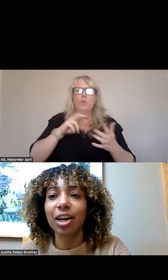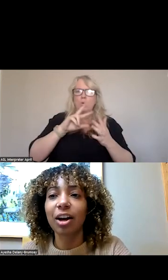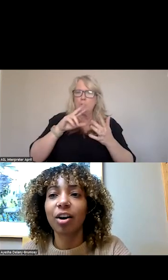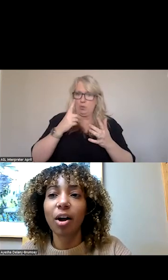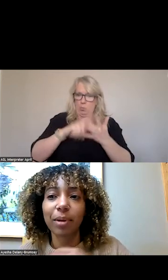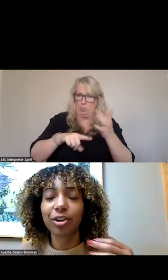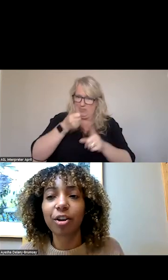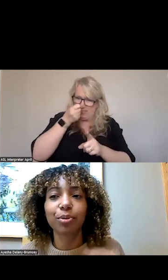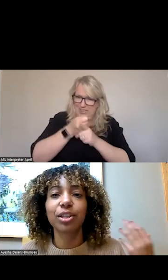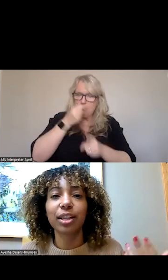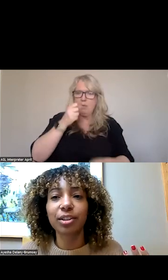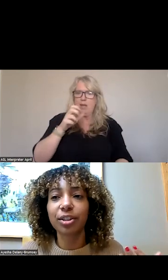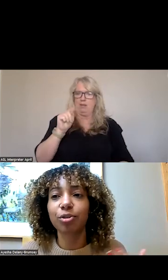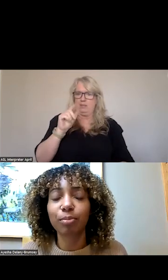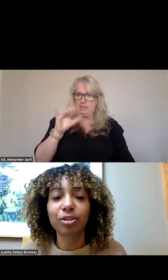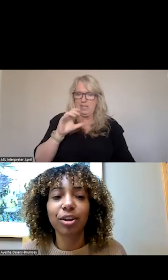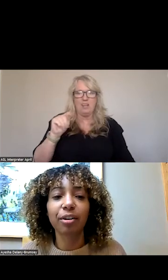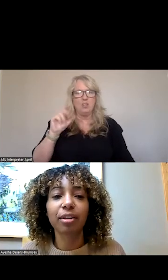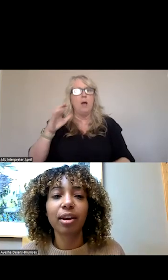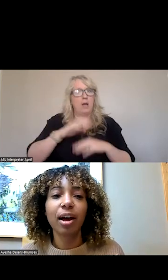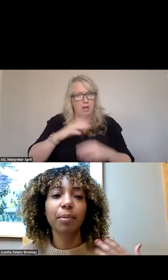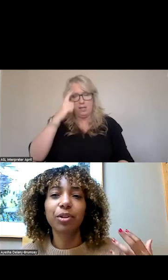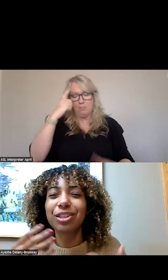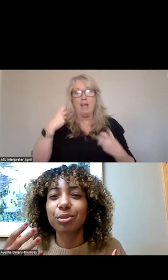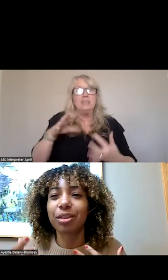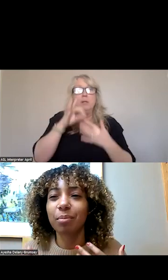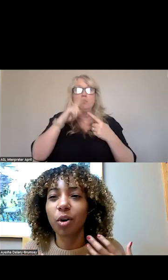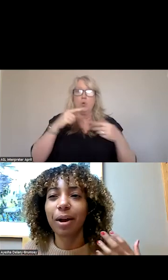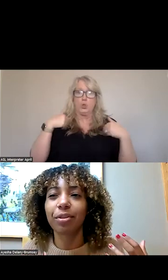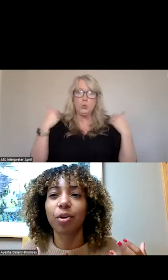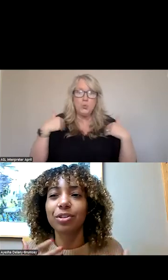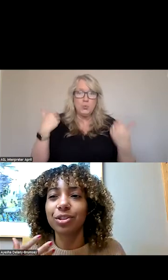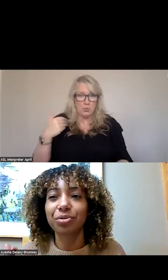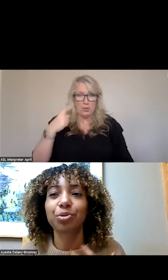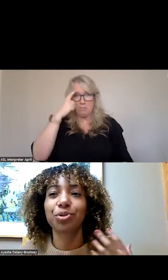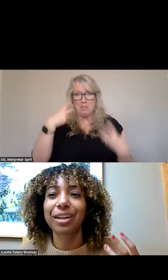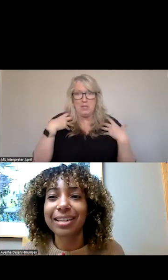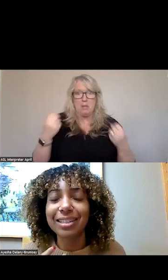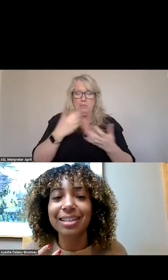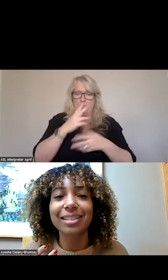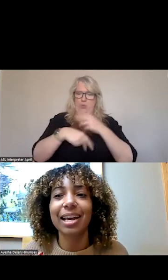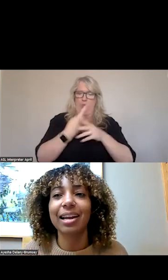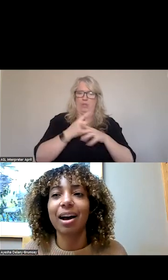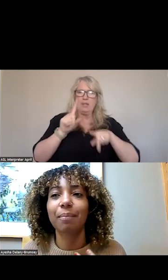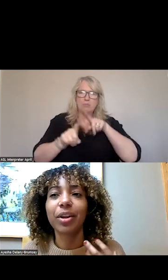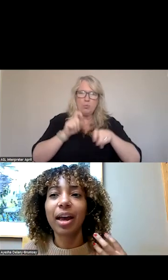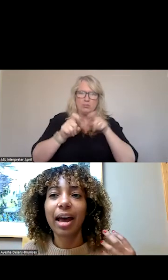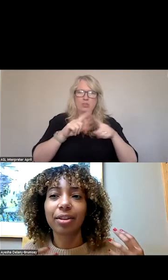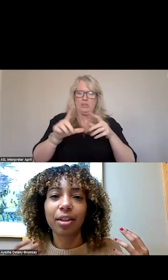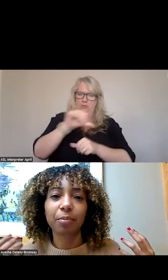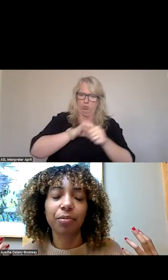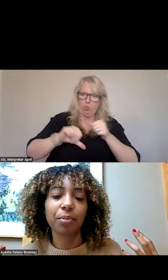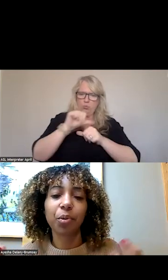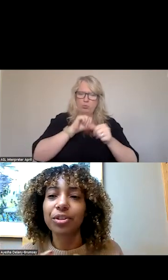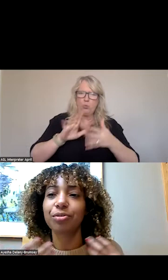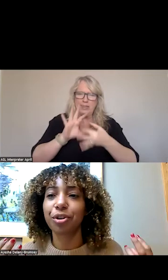of TikTok on mental health, particularly youth mental health, and particularly as we think more about the questions of social connectedness